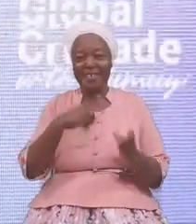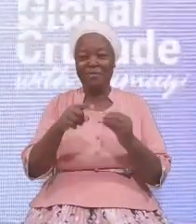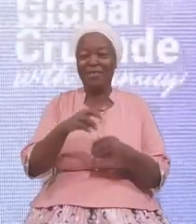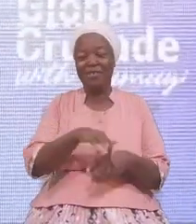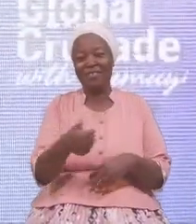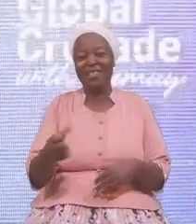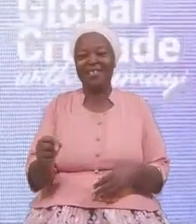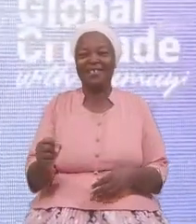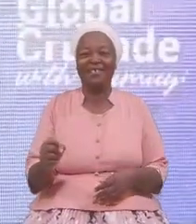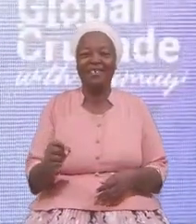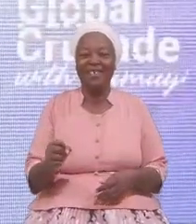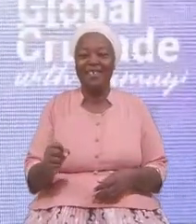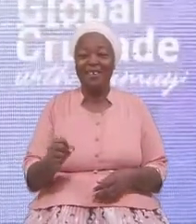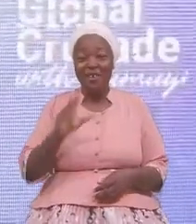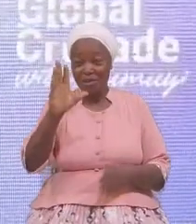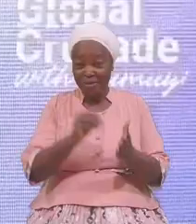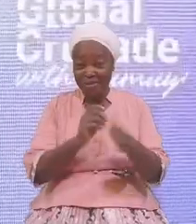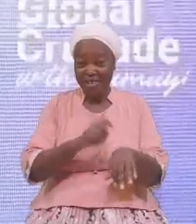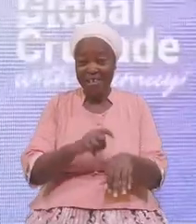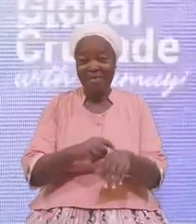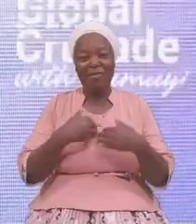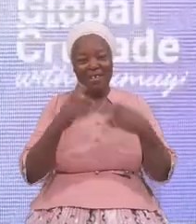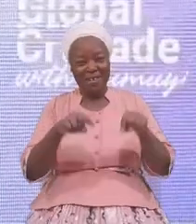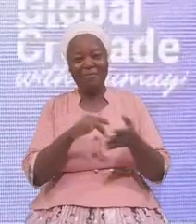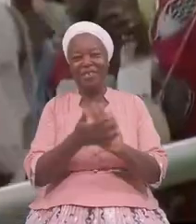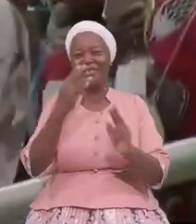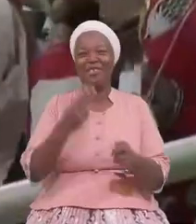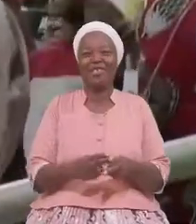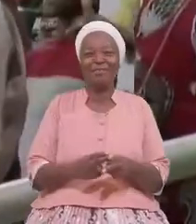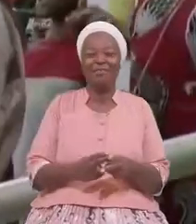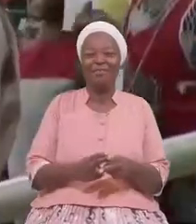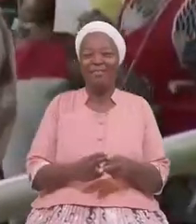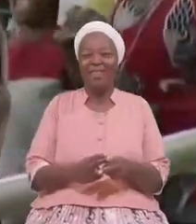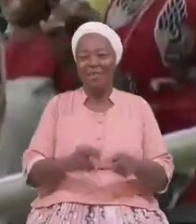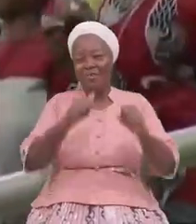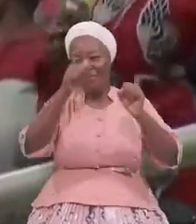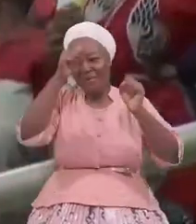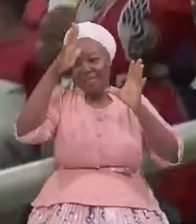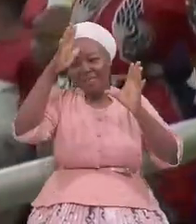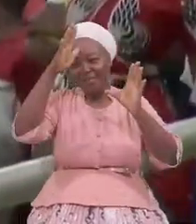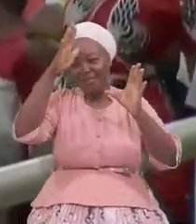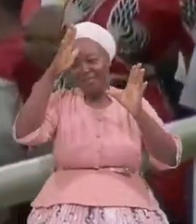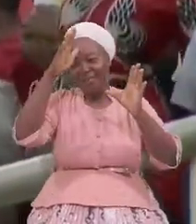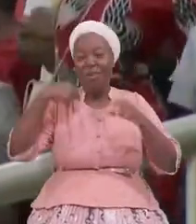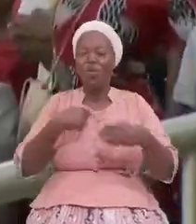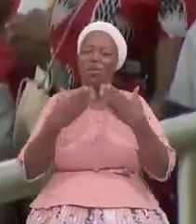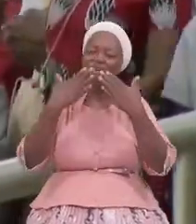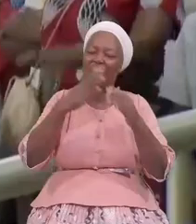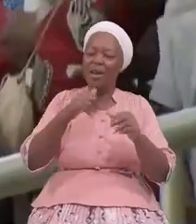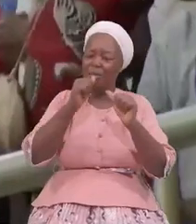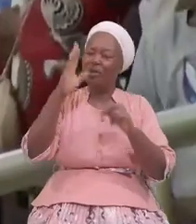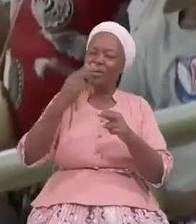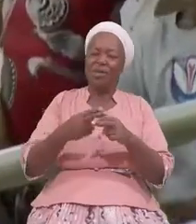others. Your own time has come. Father, we thank you and bless your